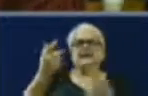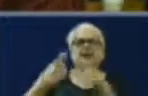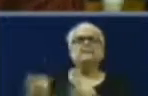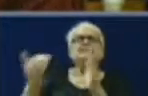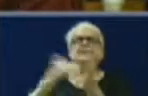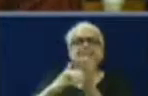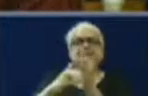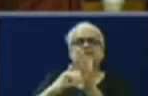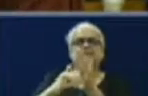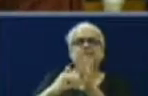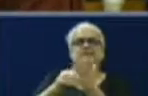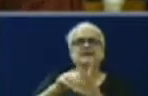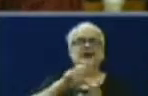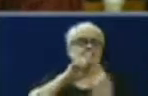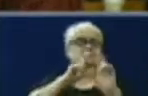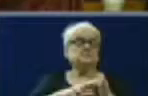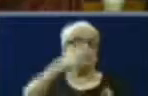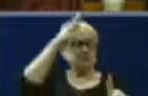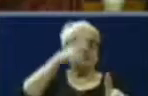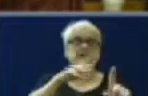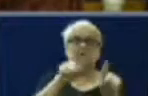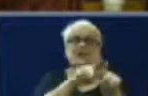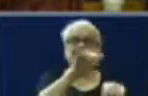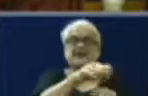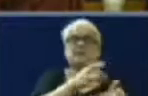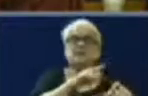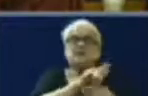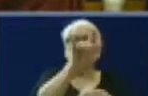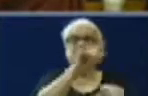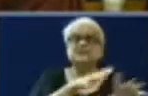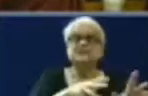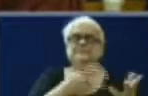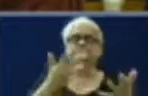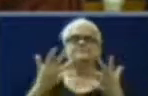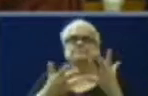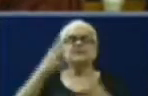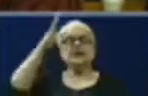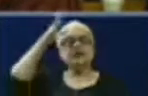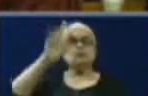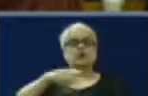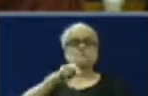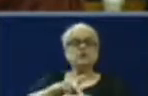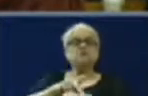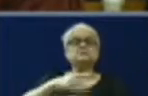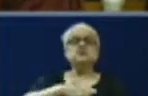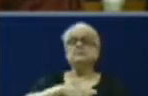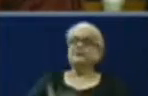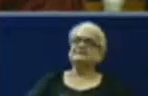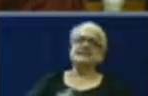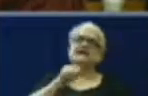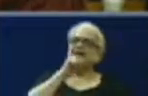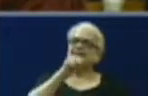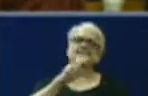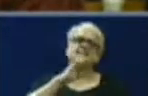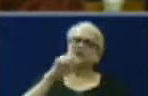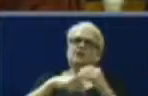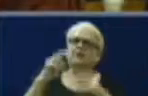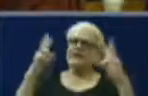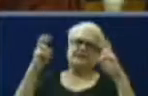even appropriate? More importantly, how can an issue be addressed when the principal admits he failed to address issues presented to him in